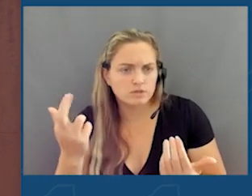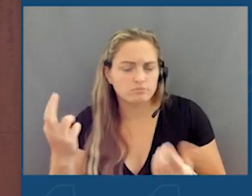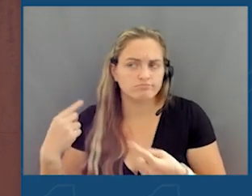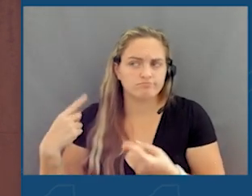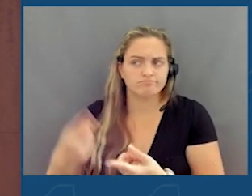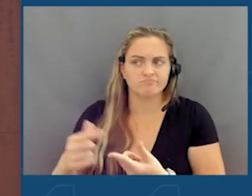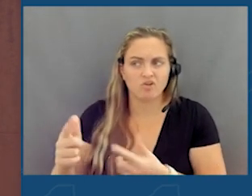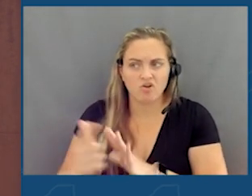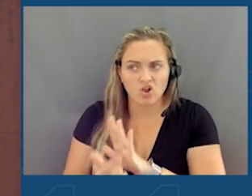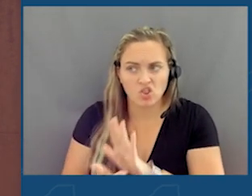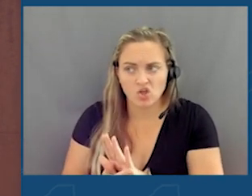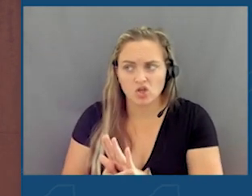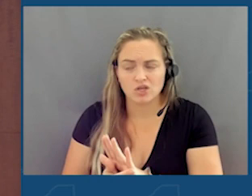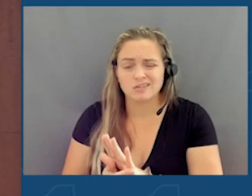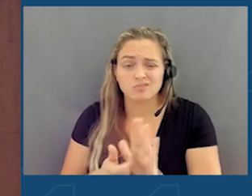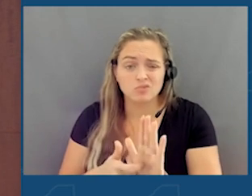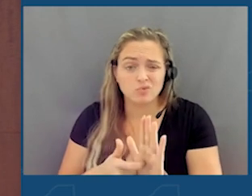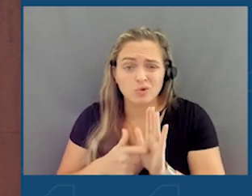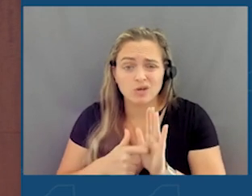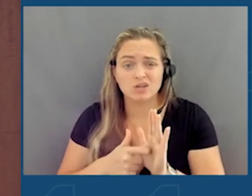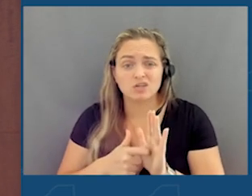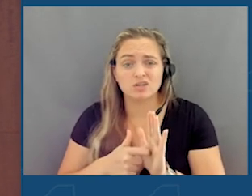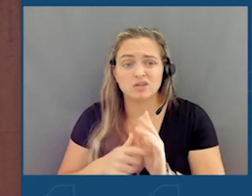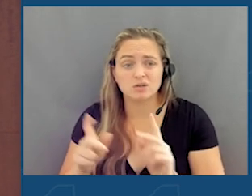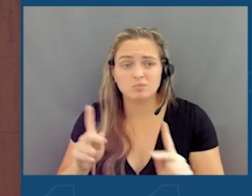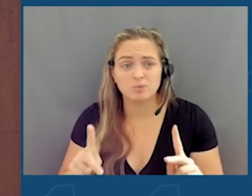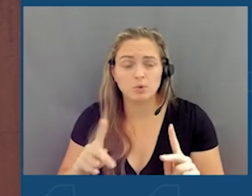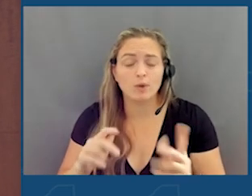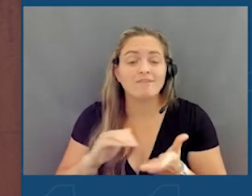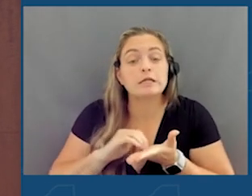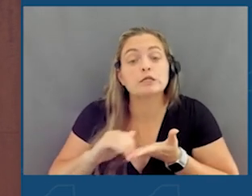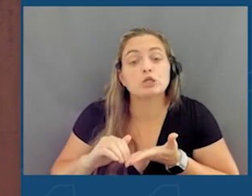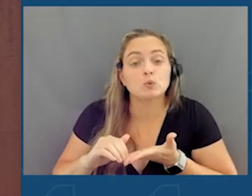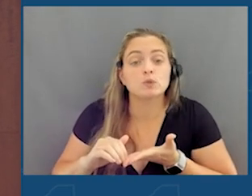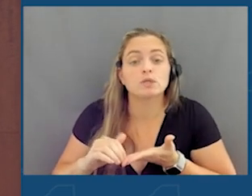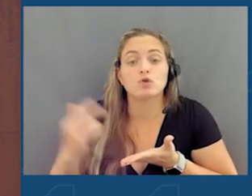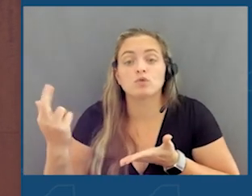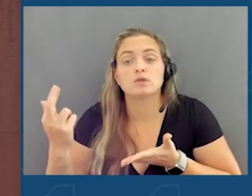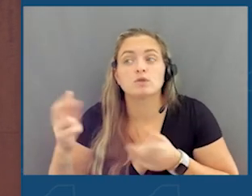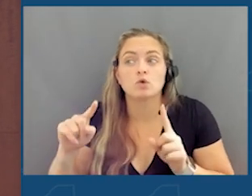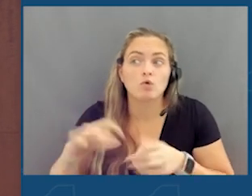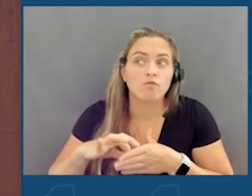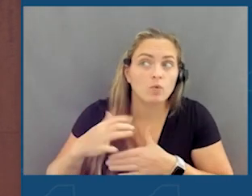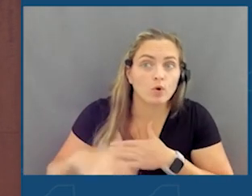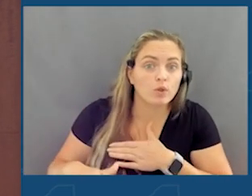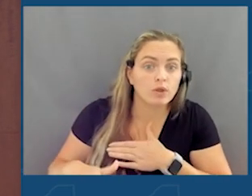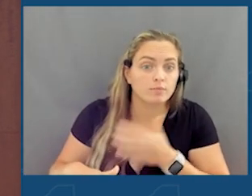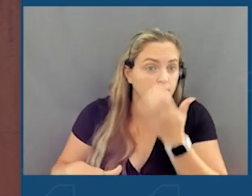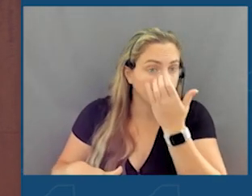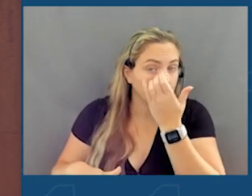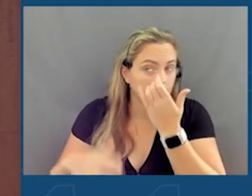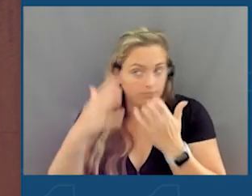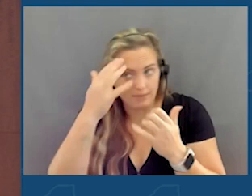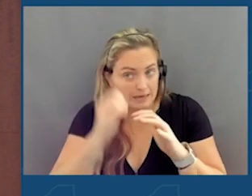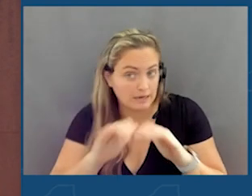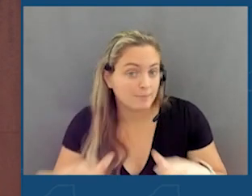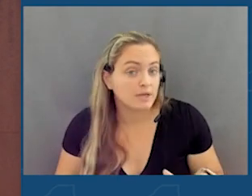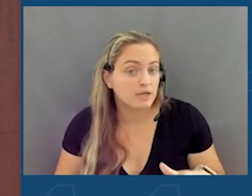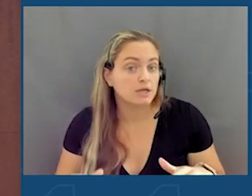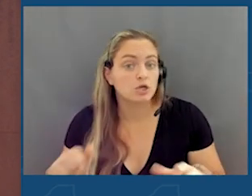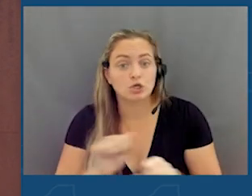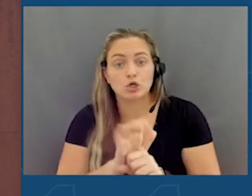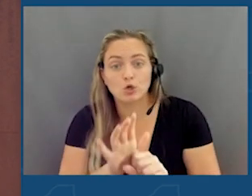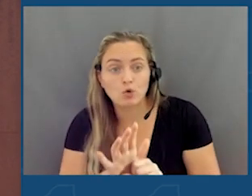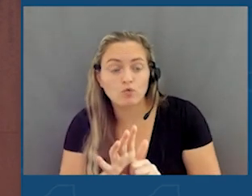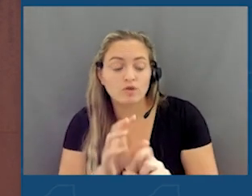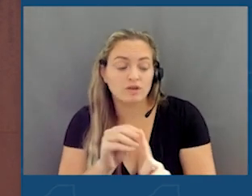have required people to have an excuse to vote. And during the pandemic, COVID